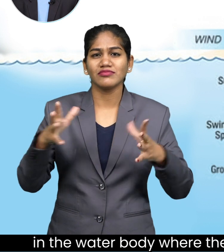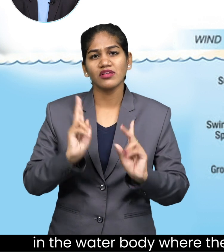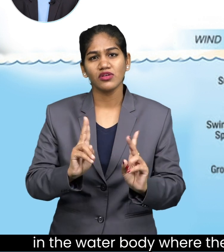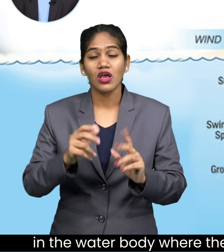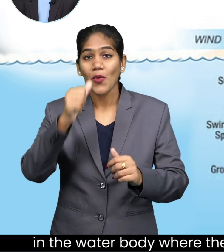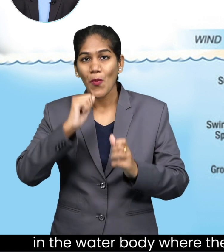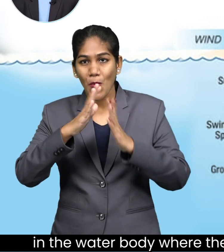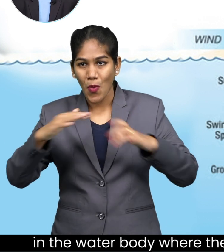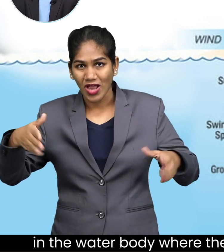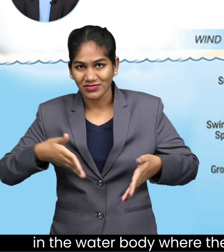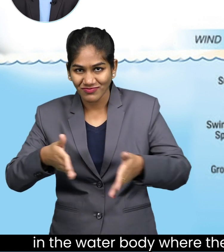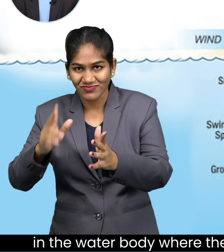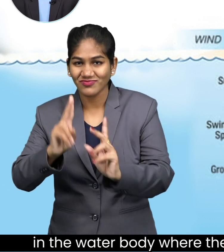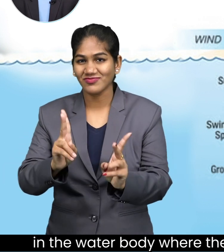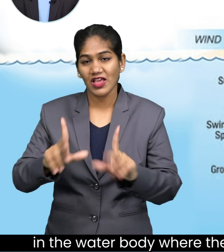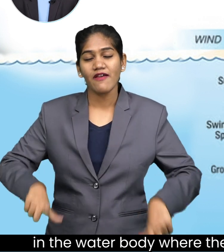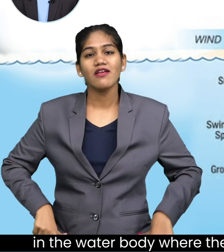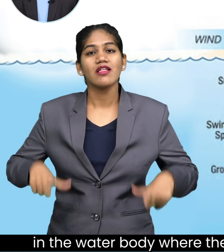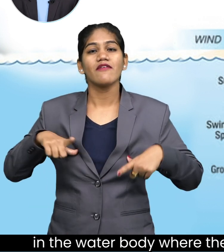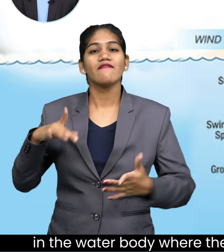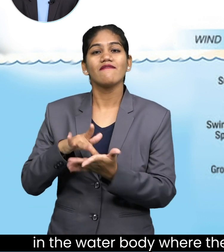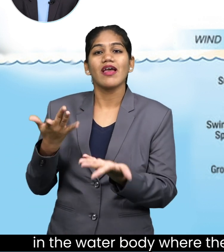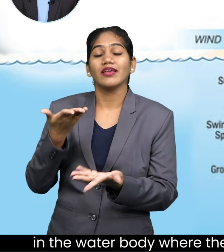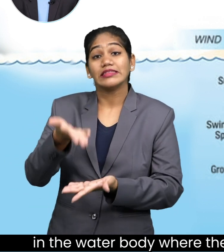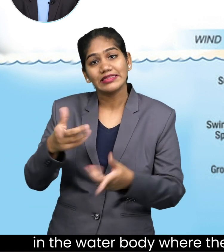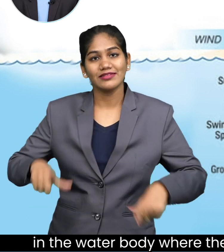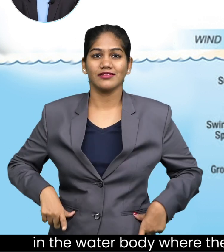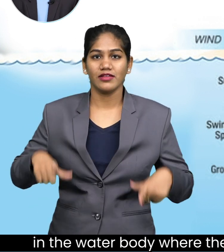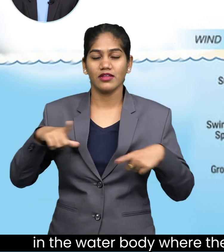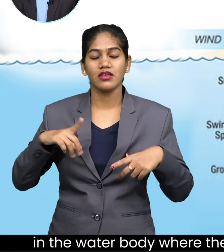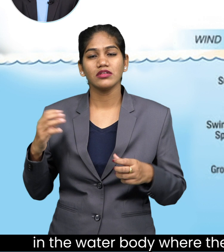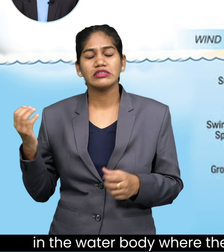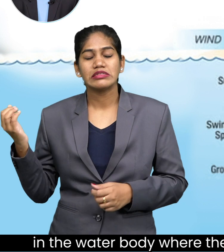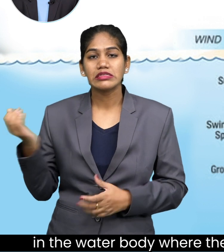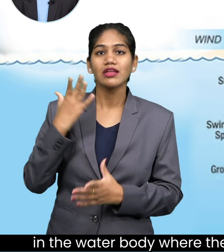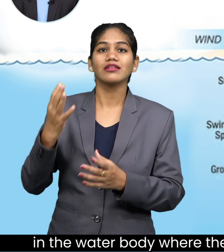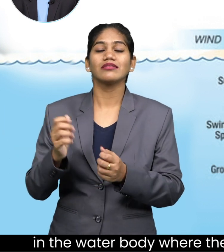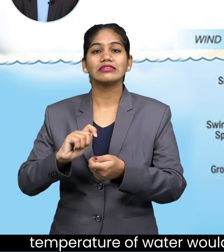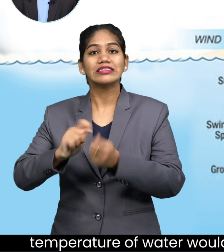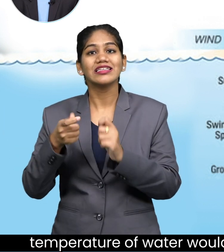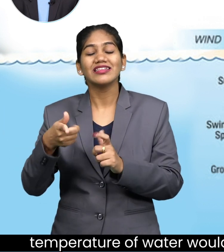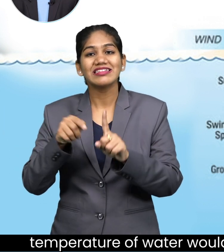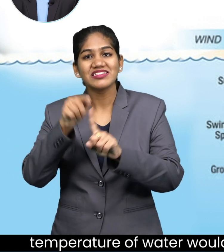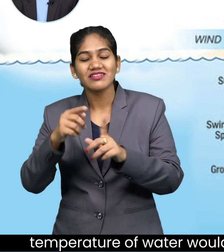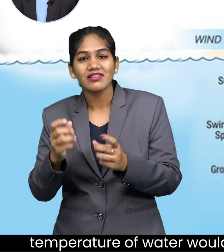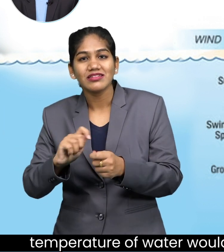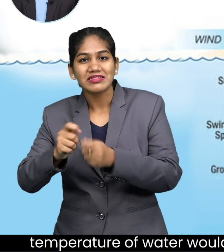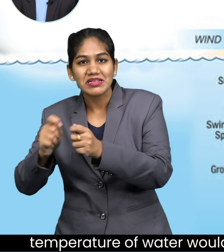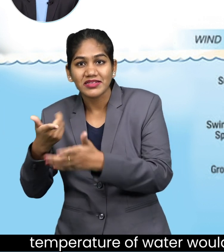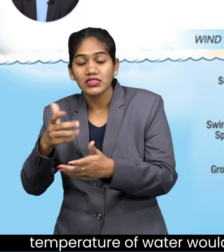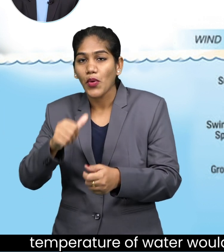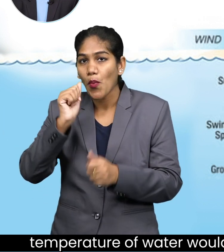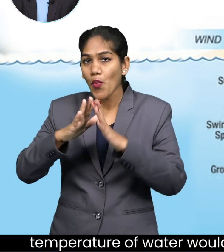body where they live, and a suddenly marked change in this temperature of